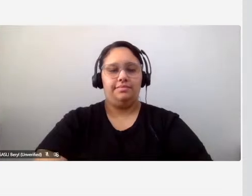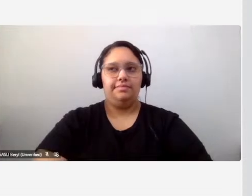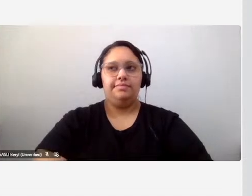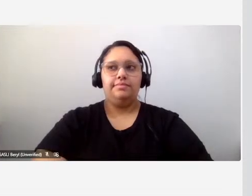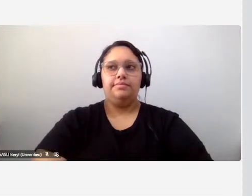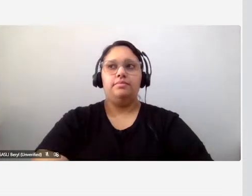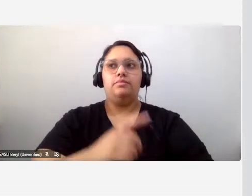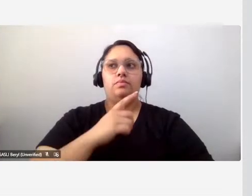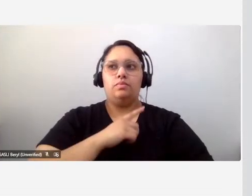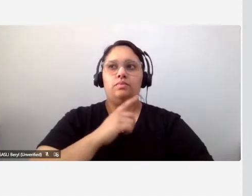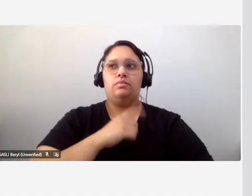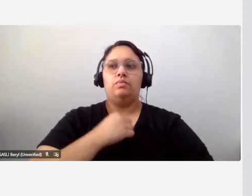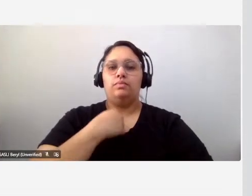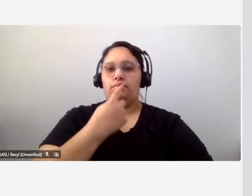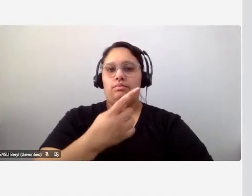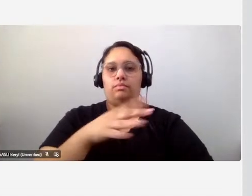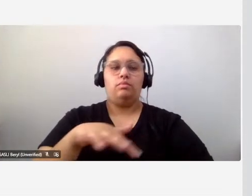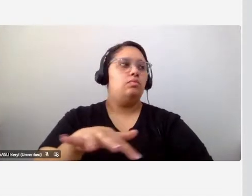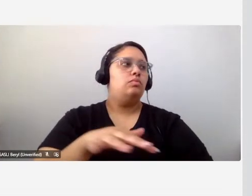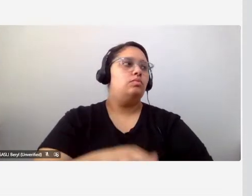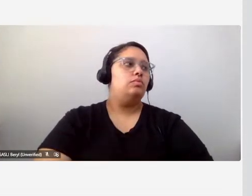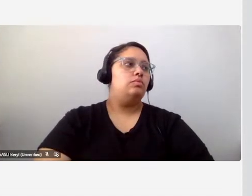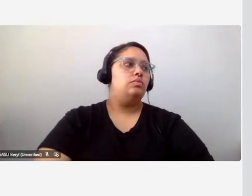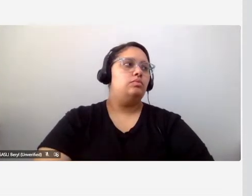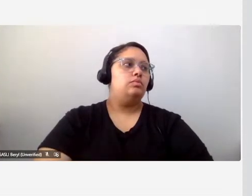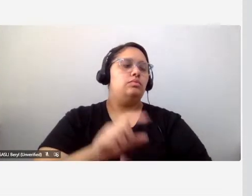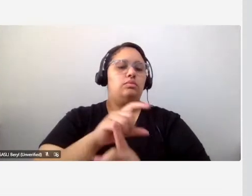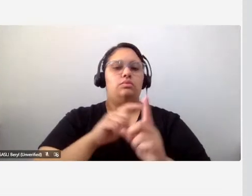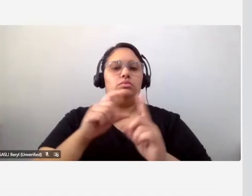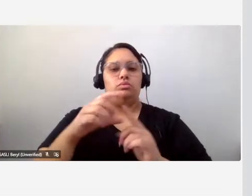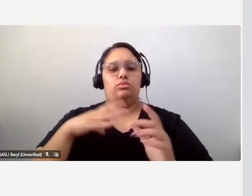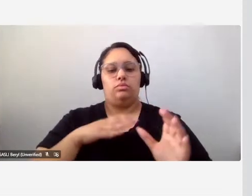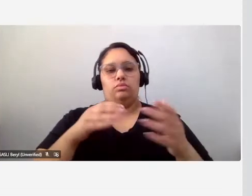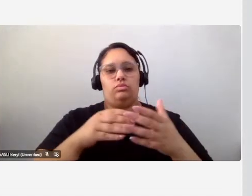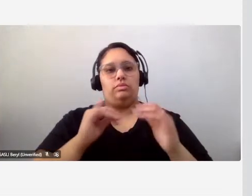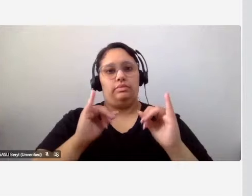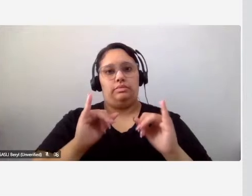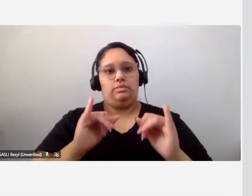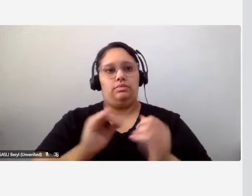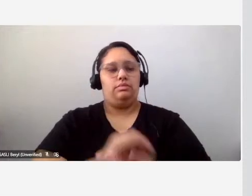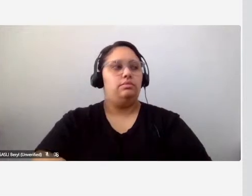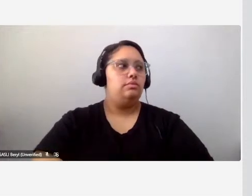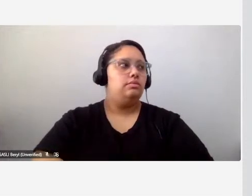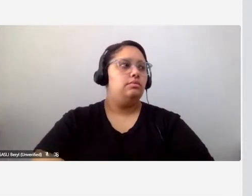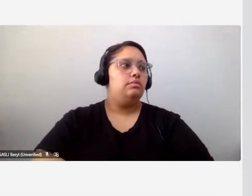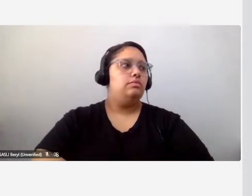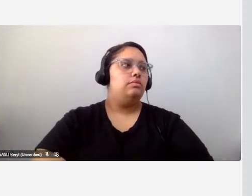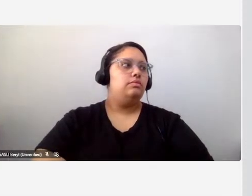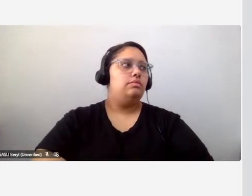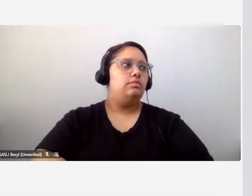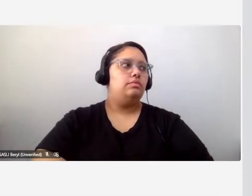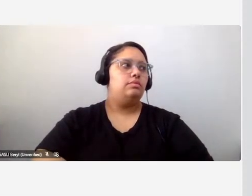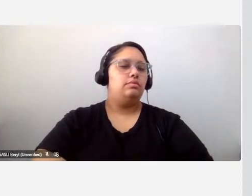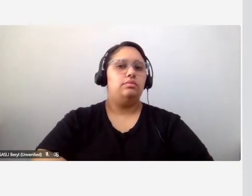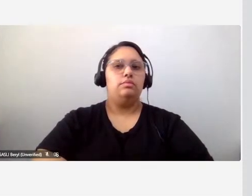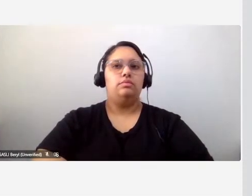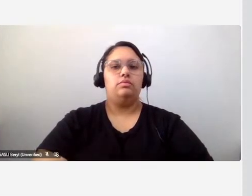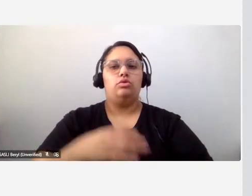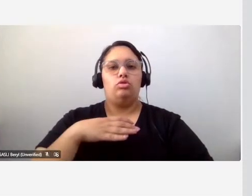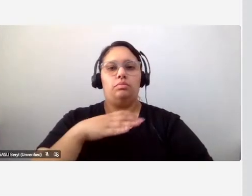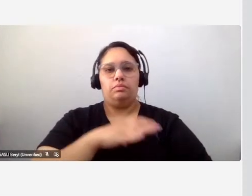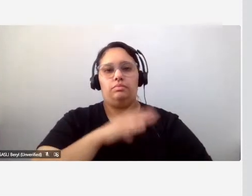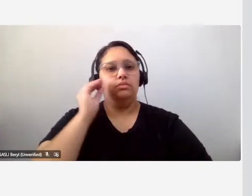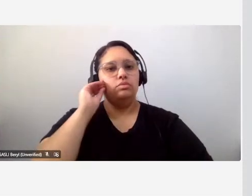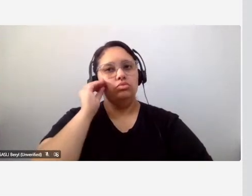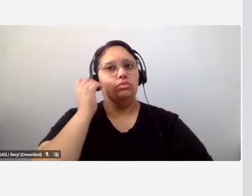Because we take this cultural commission serious in this instance. So the committee is deeply interested to